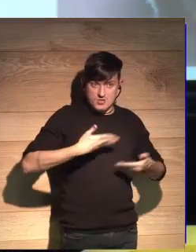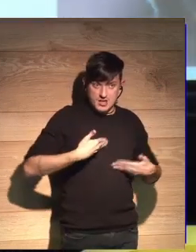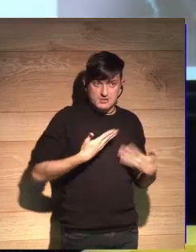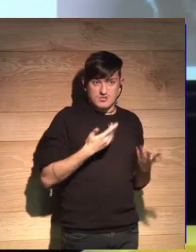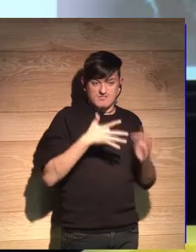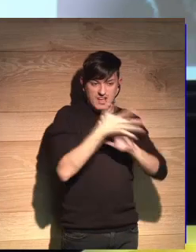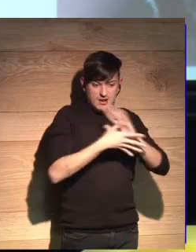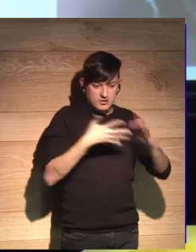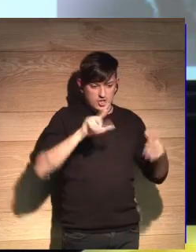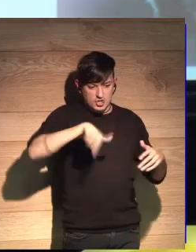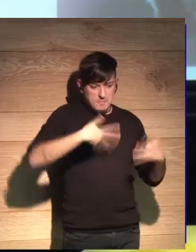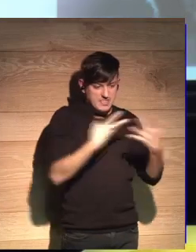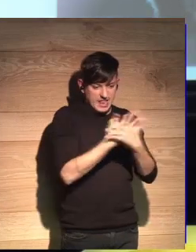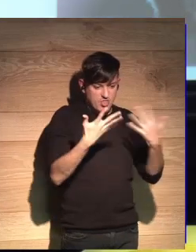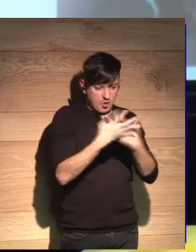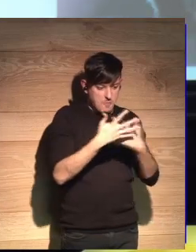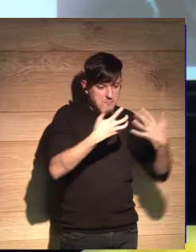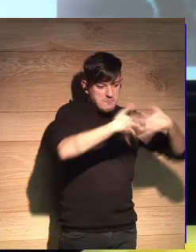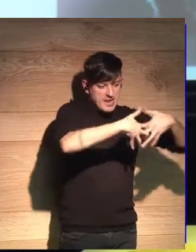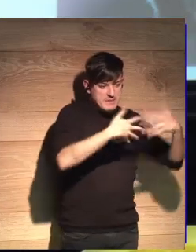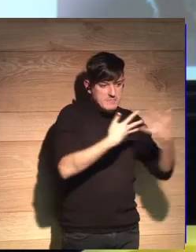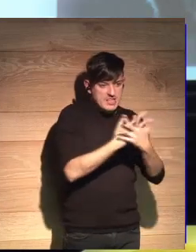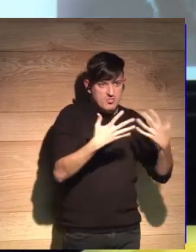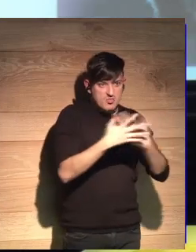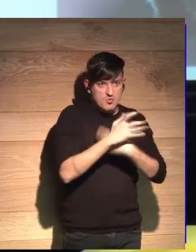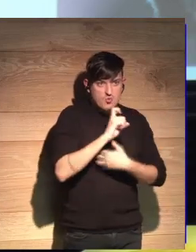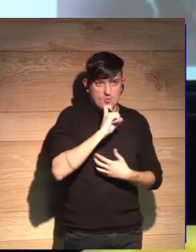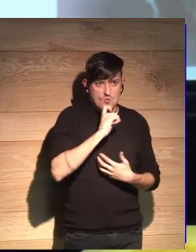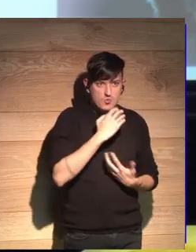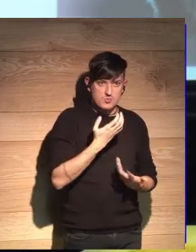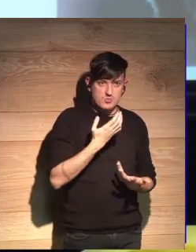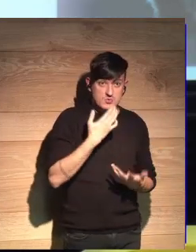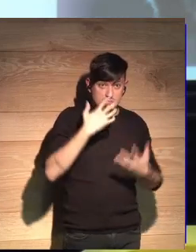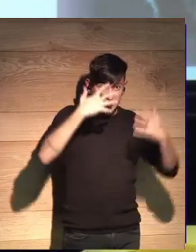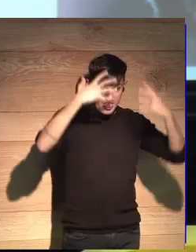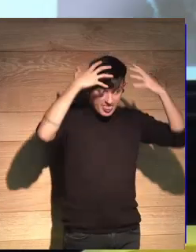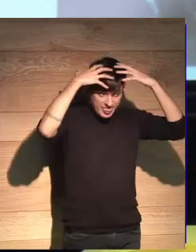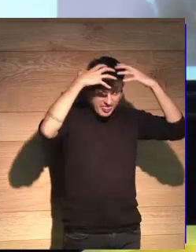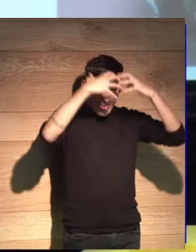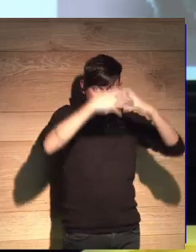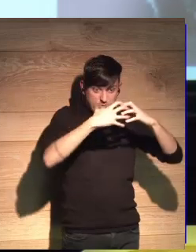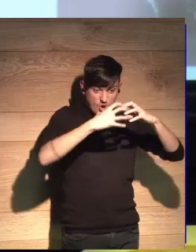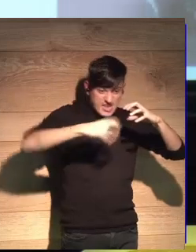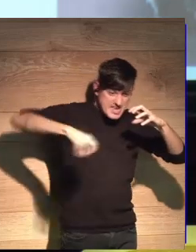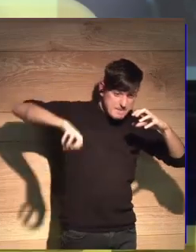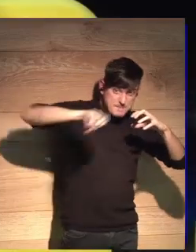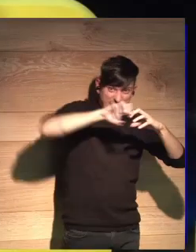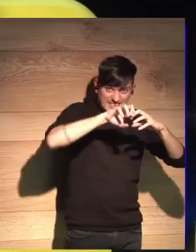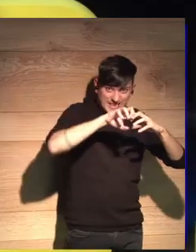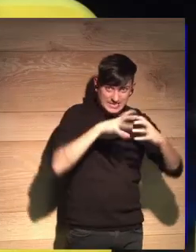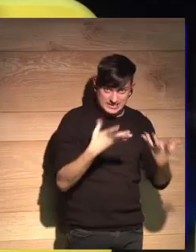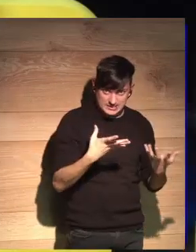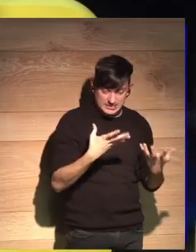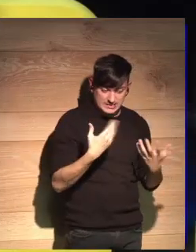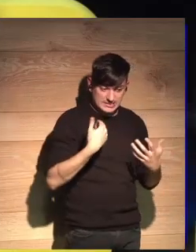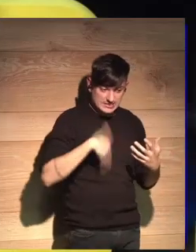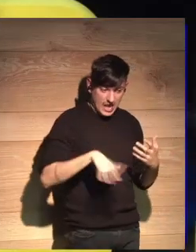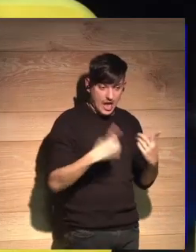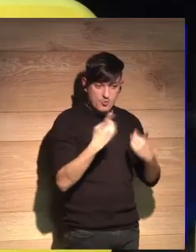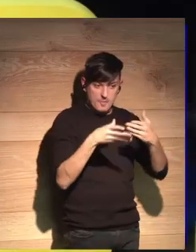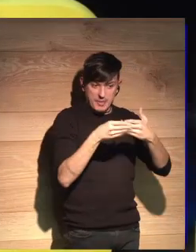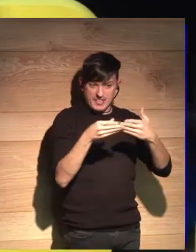course, brain-computer implants. So there is a fair number of patients who already have brain pacemakers that help